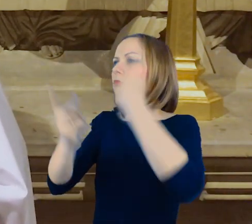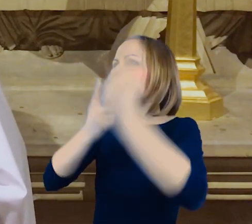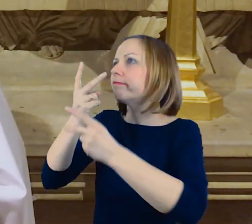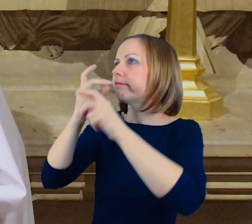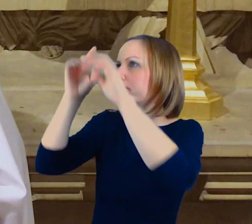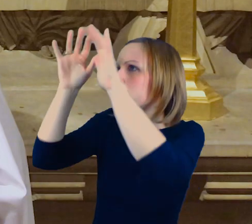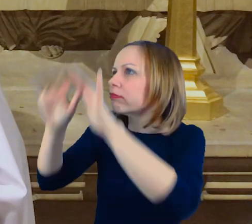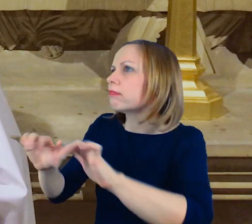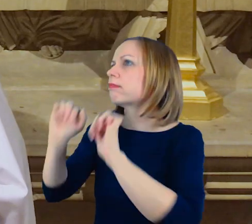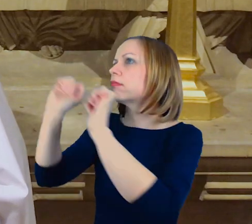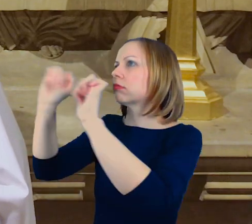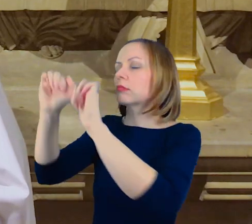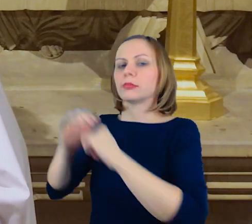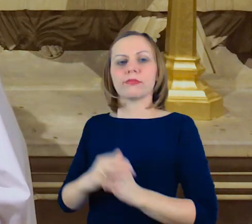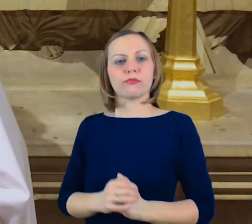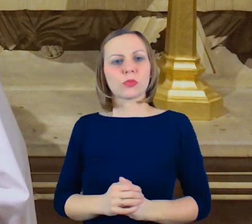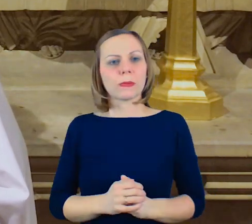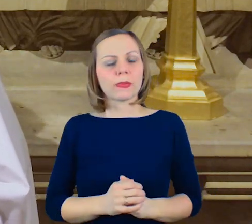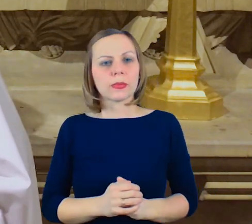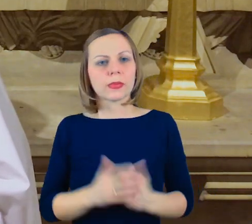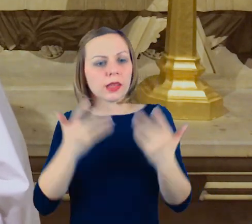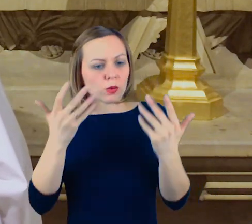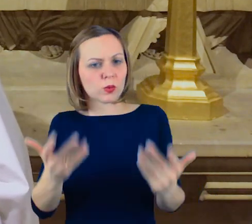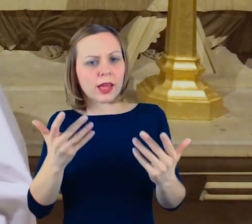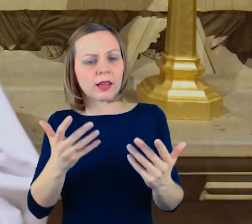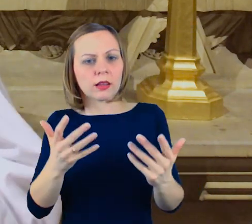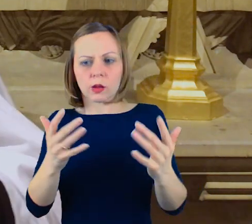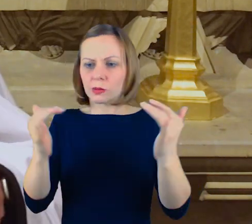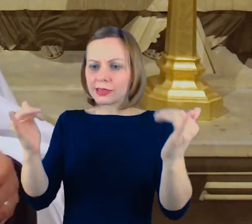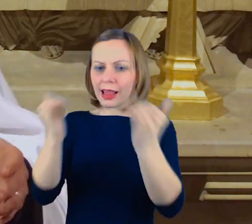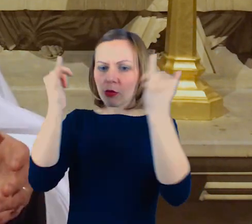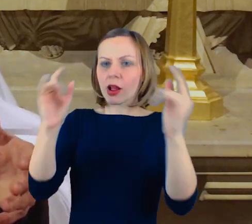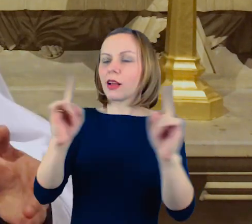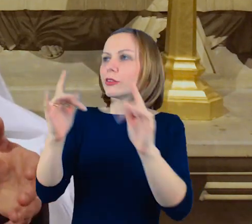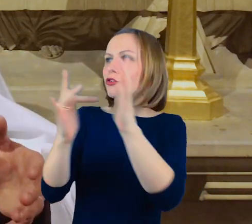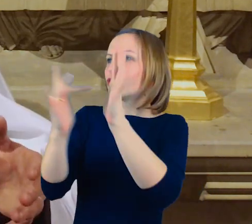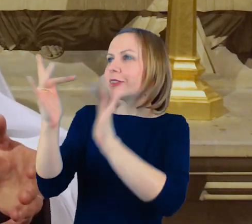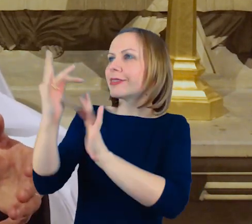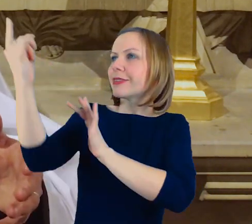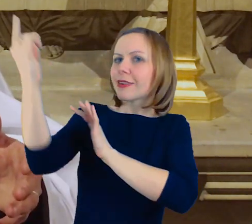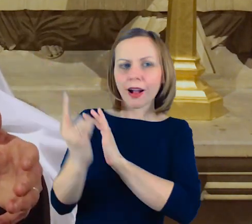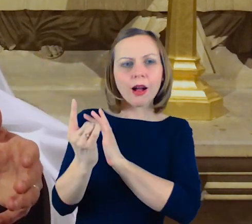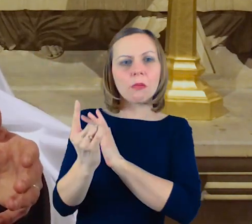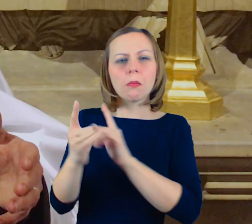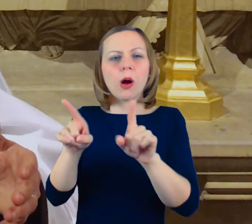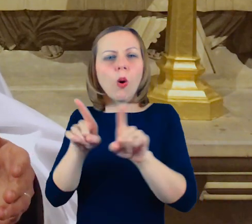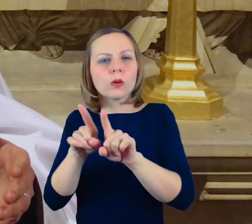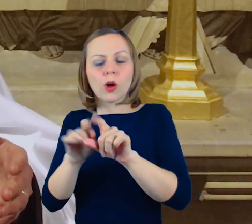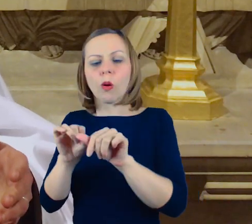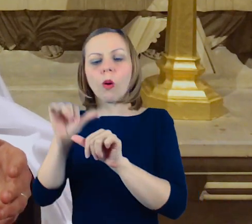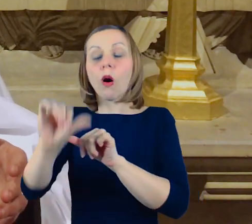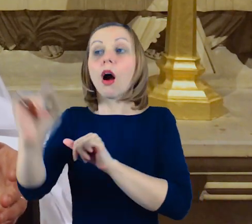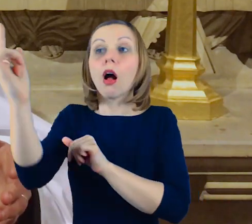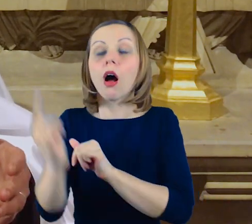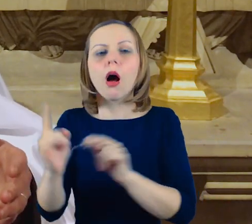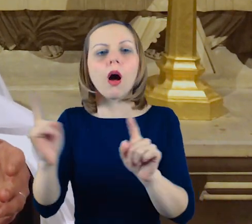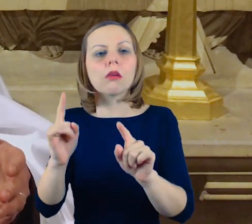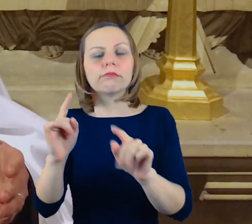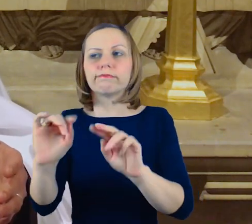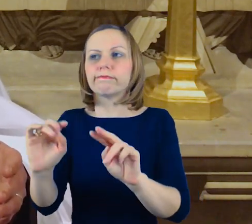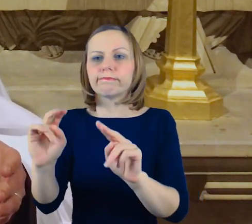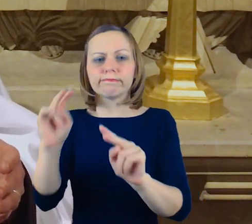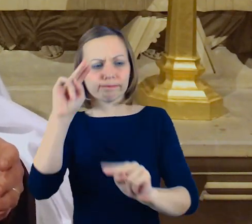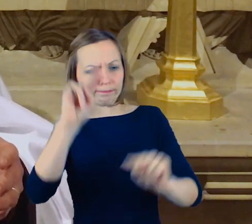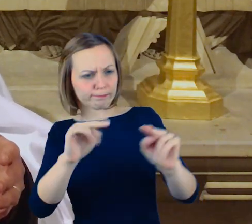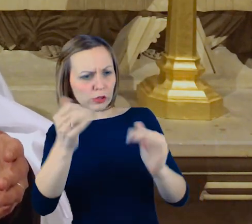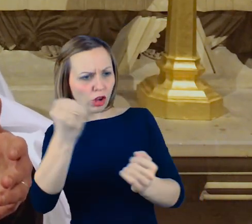glory. In this service, we celebrate both the joy of his coming and his searching